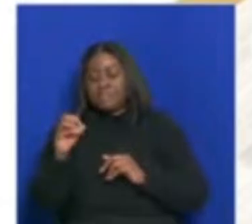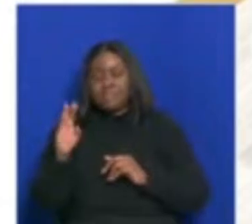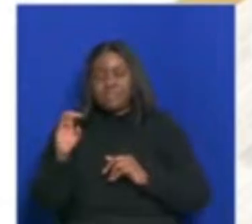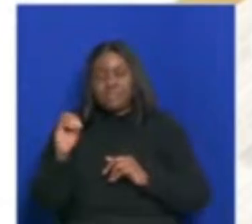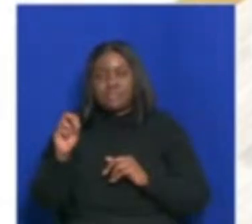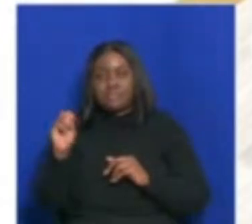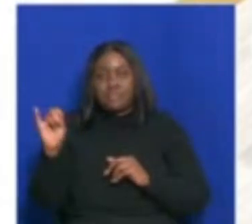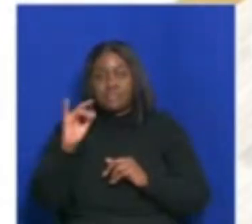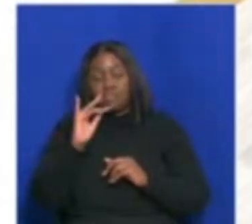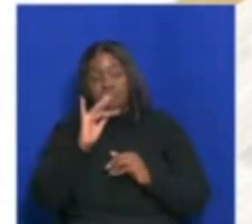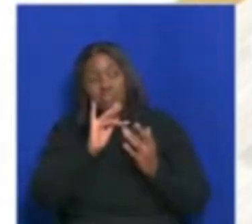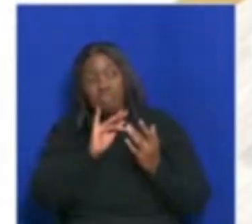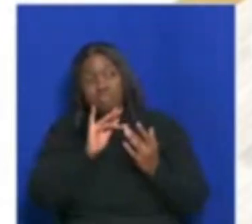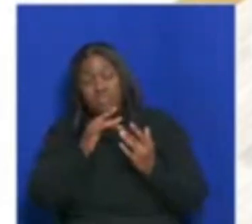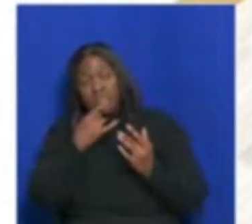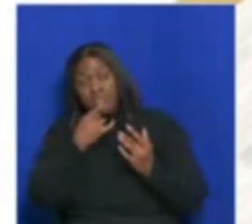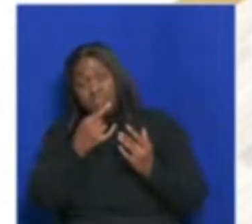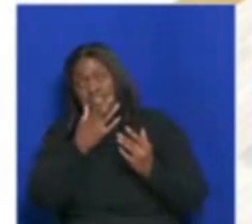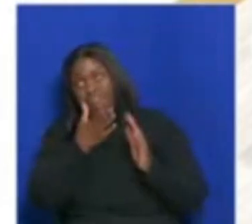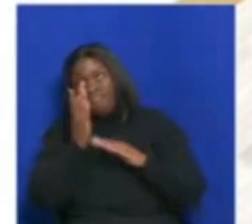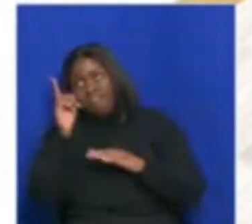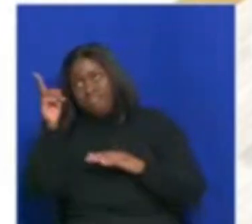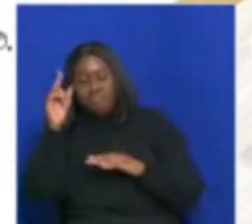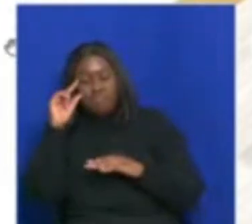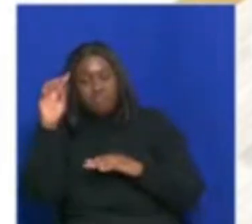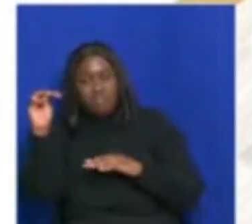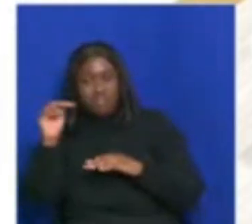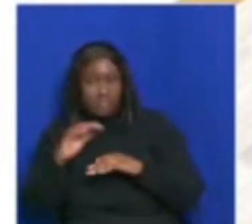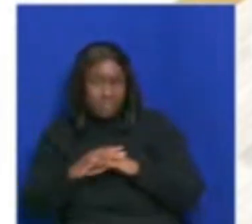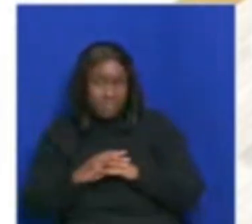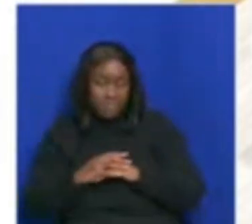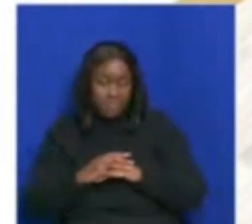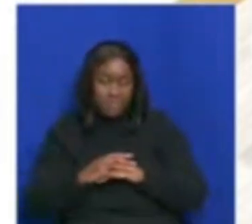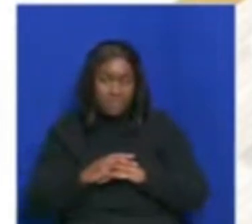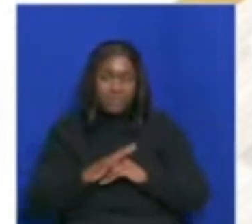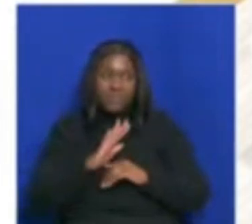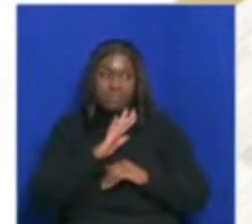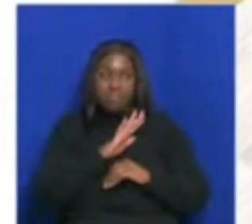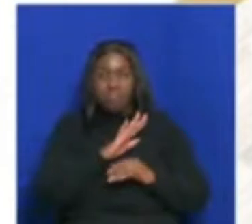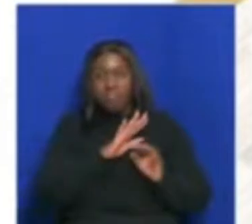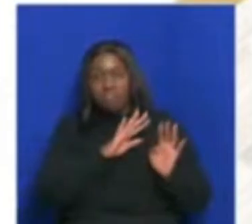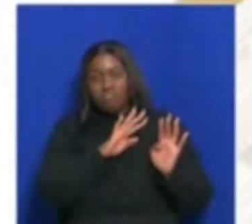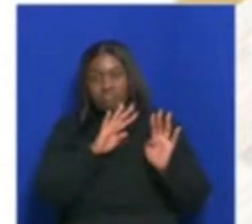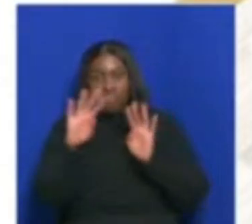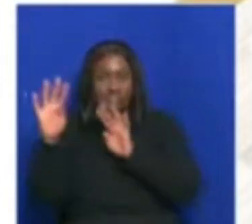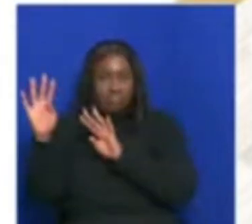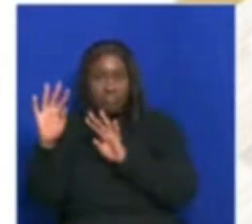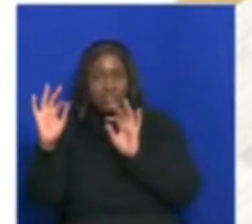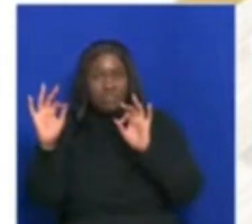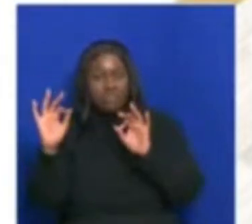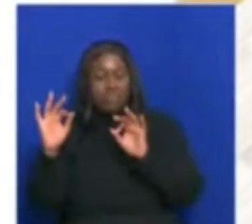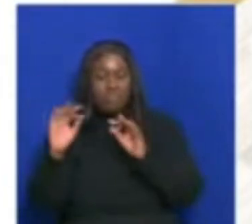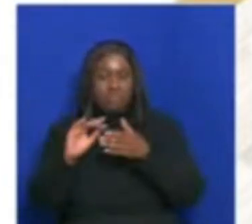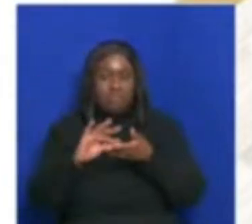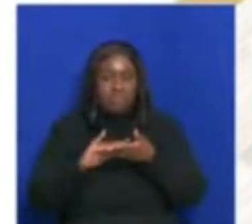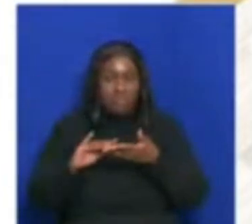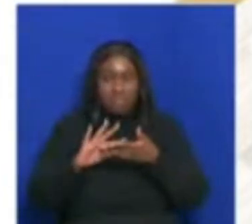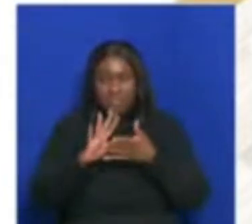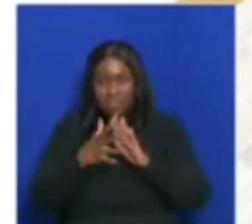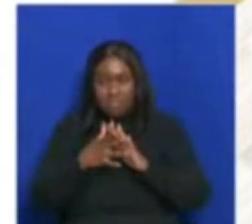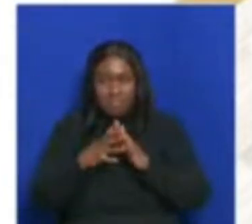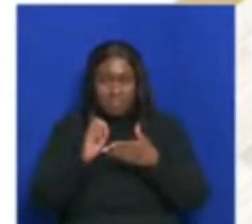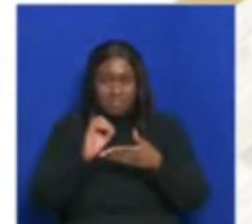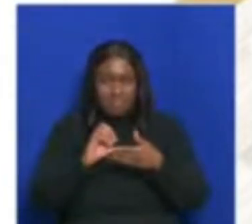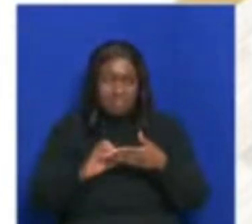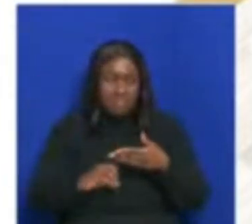The members from the task team left the scene at Pavilion Shopping Centre without being duly processed as the members